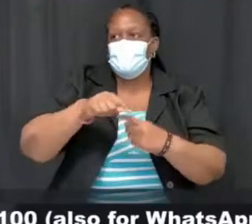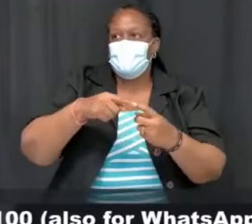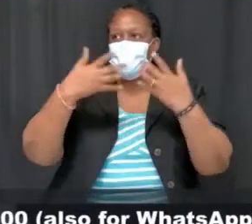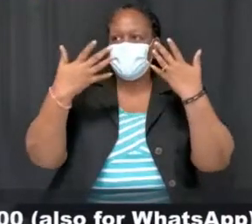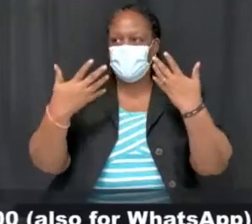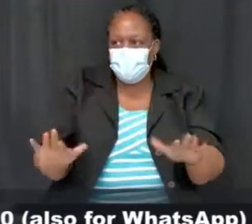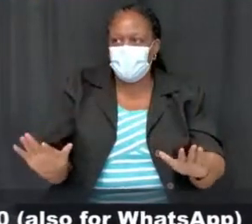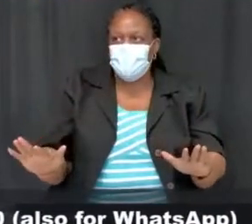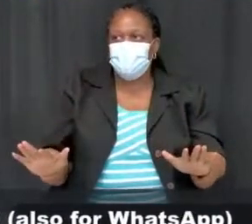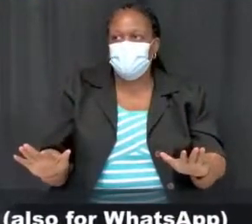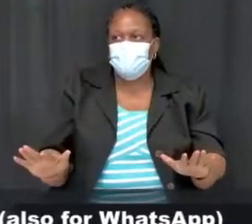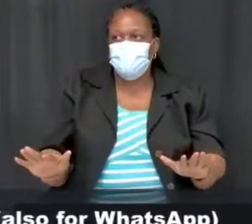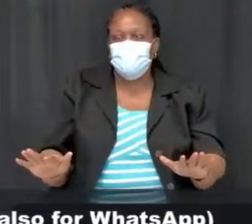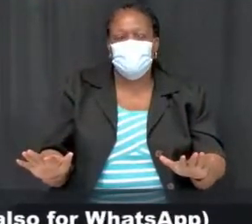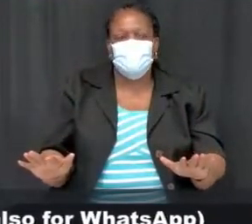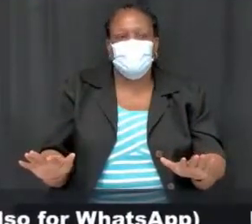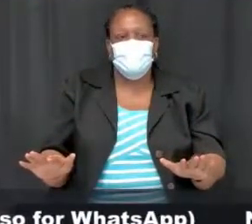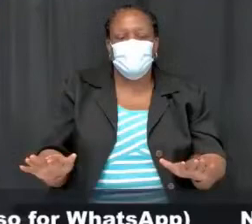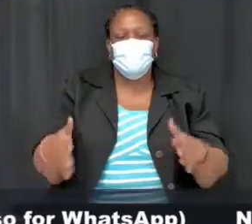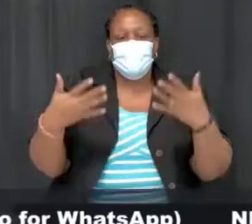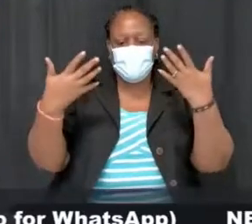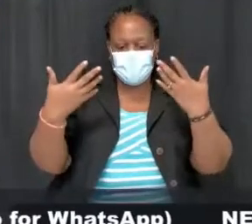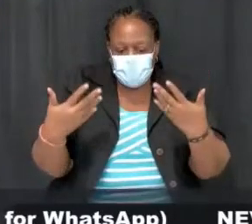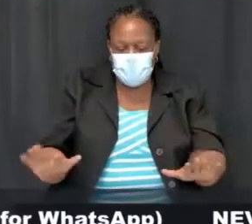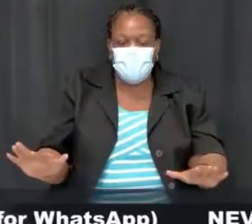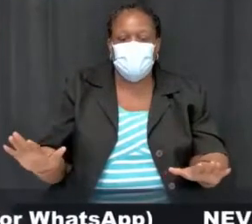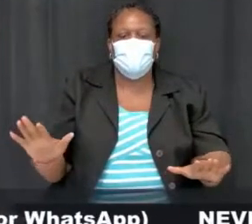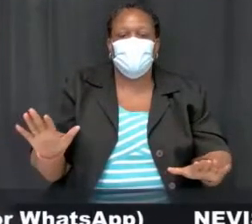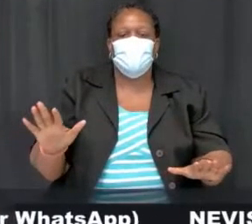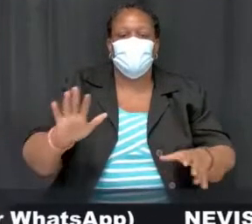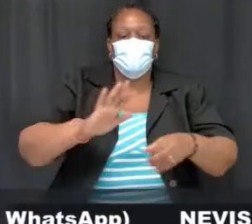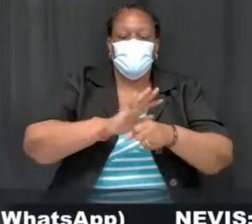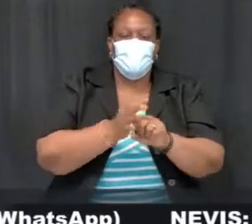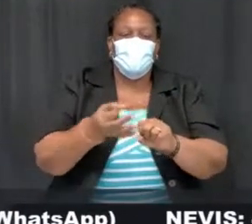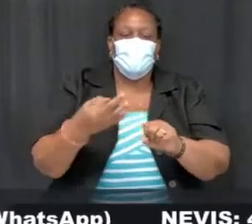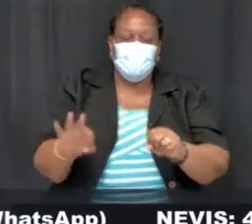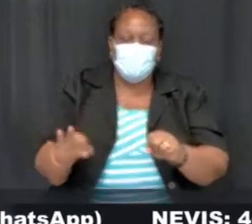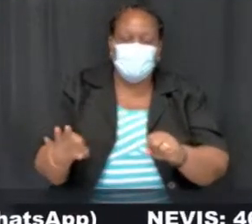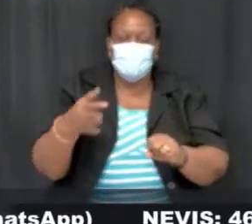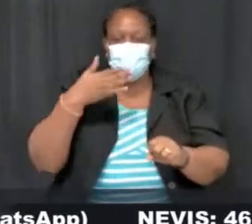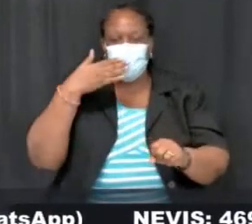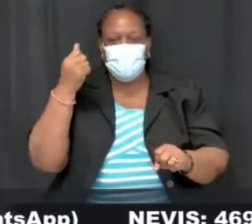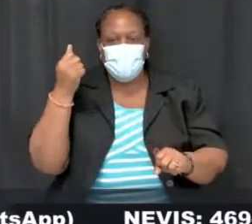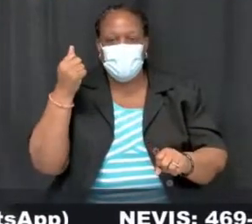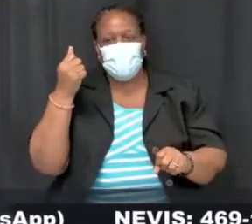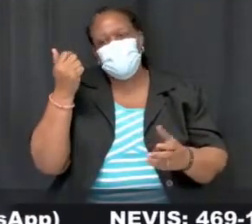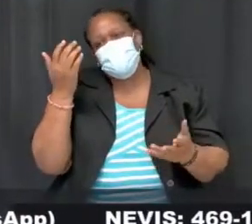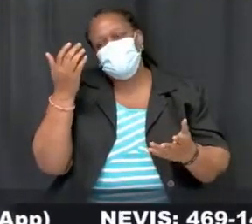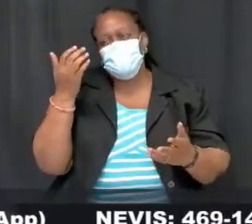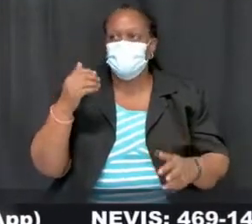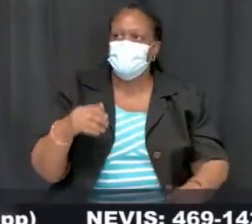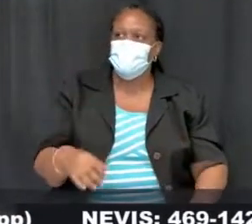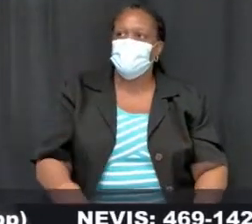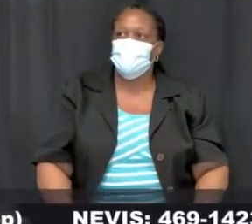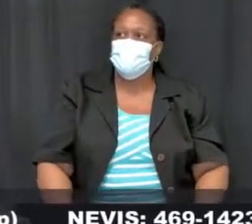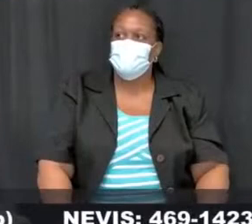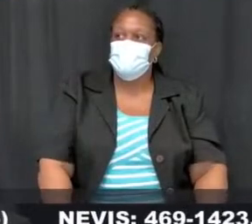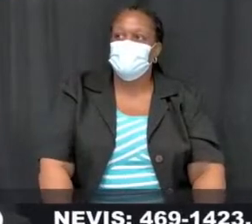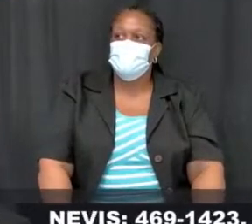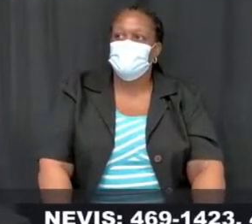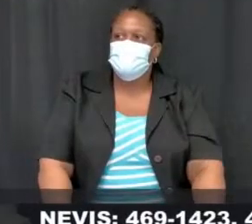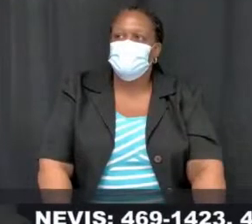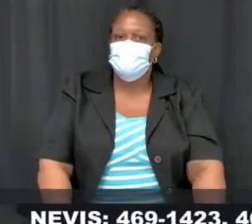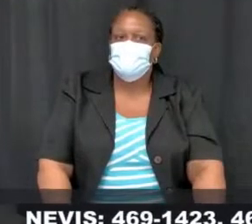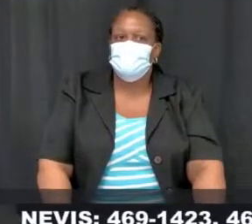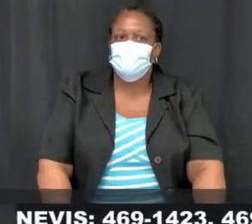what you call long COVID. And the second question, is the Delta variant in St. Kitts